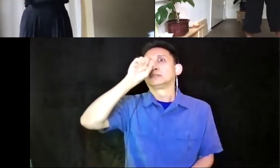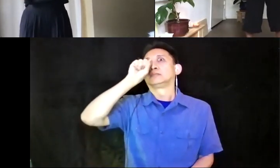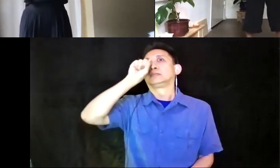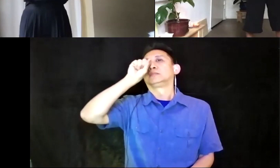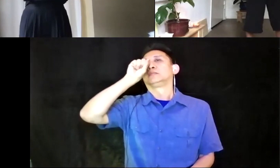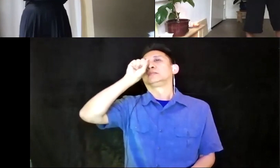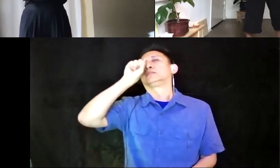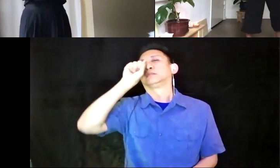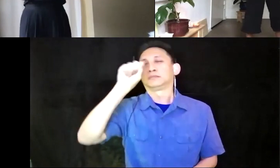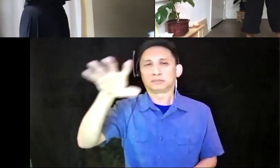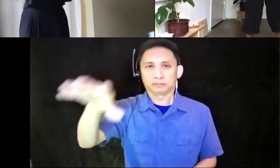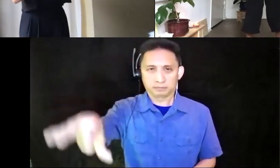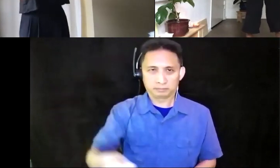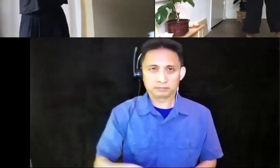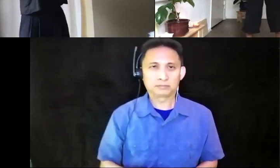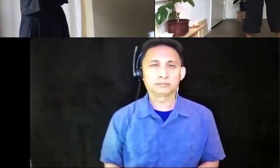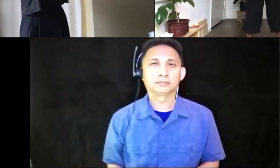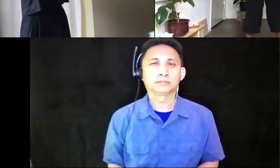and out.